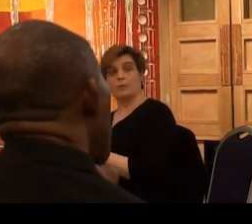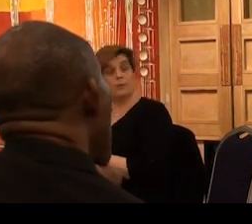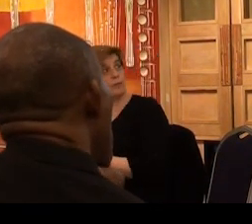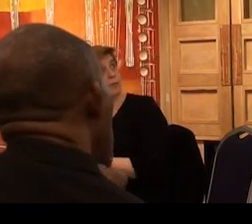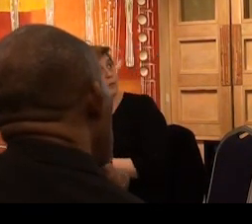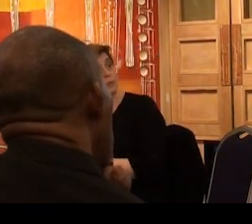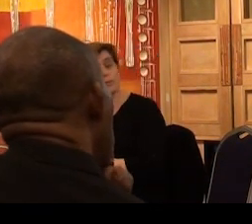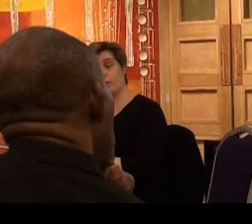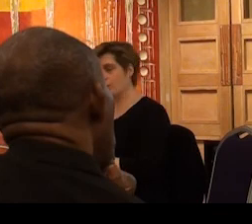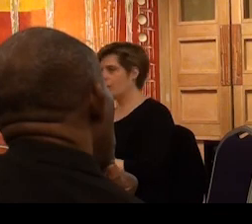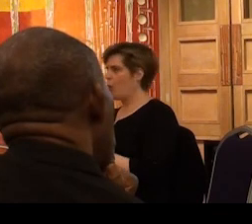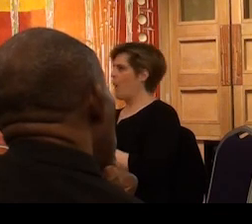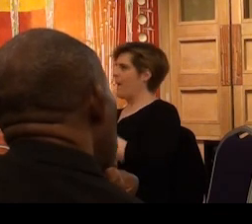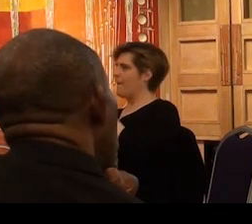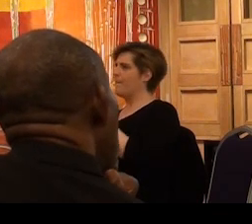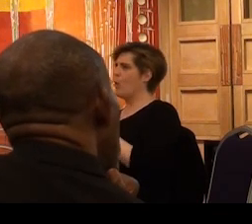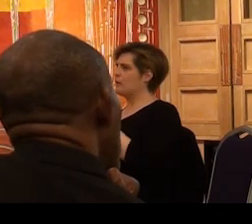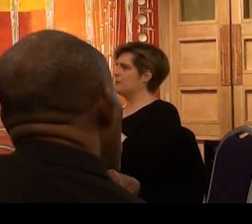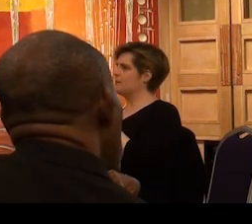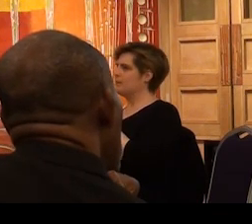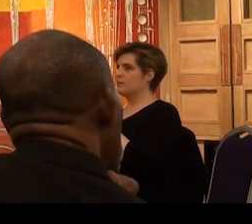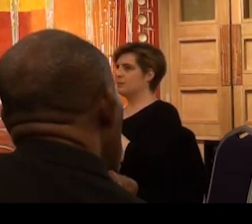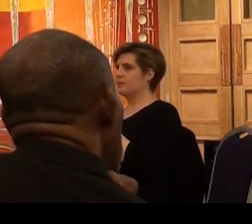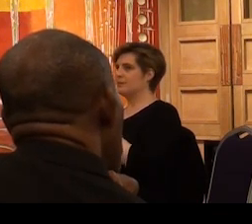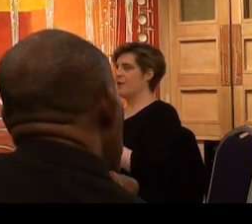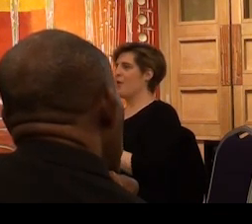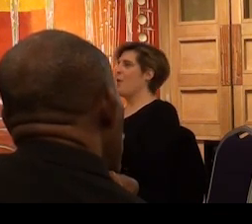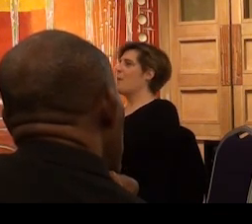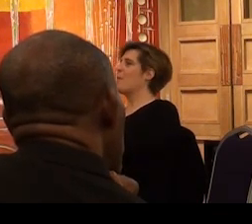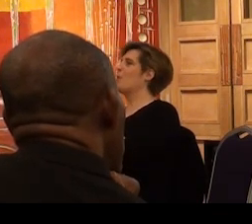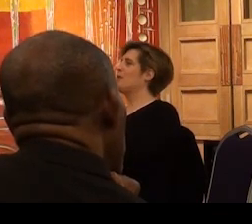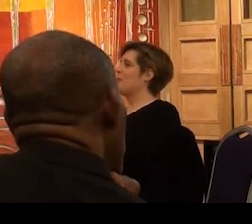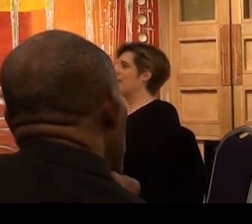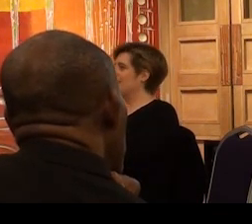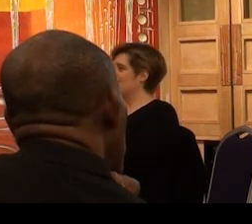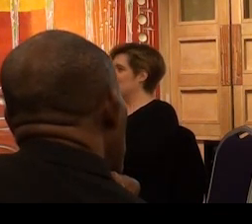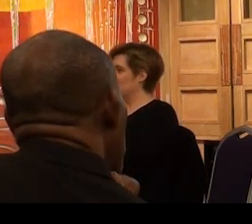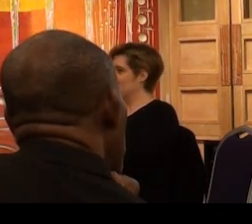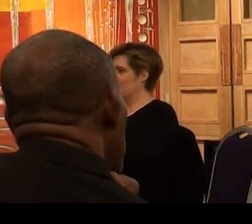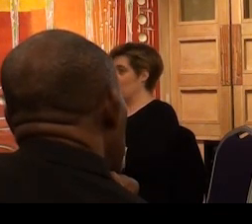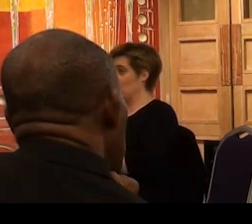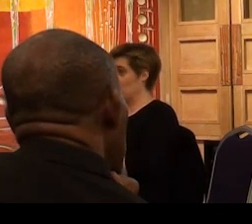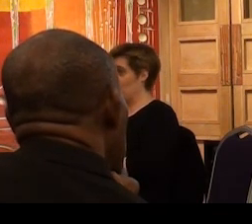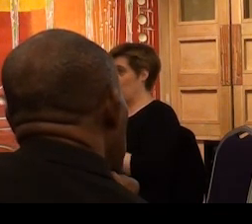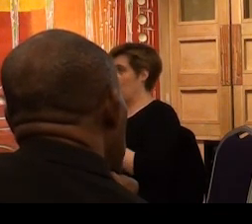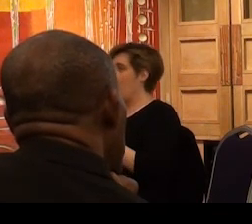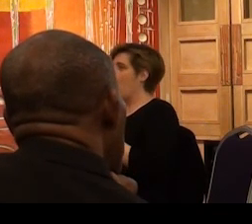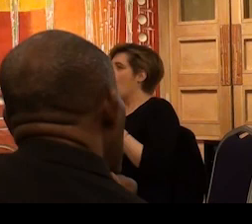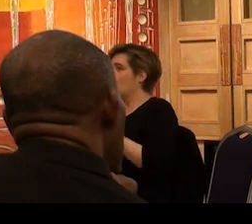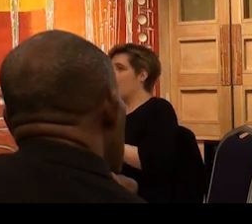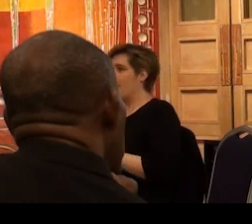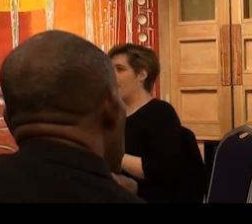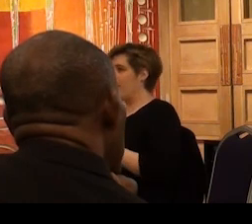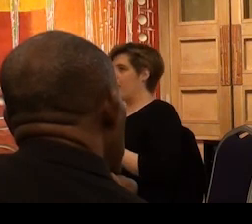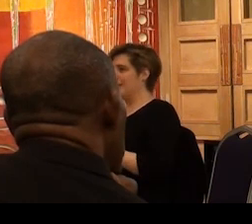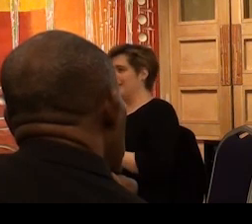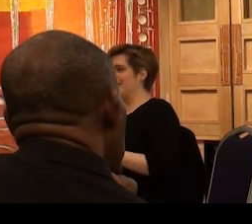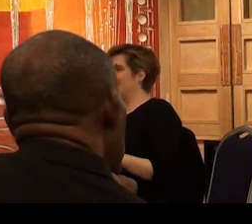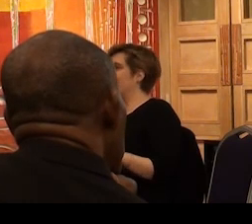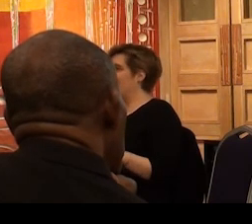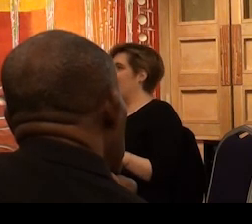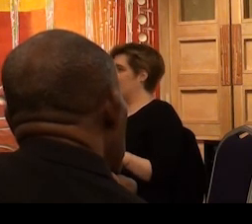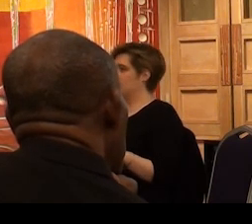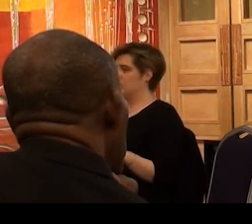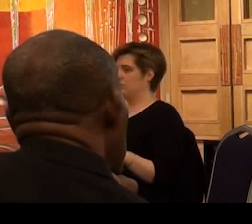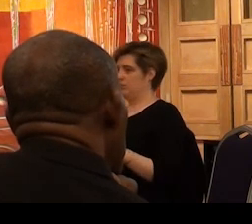I think an important message for schools, can I have 2 more minutes? I'm sorry, 1 more, is that actually lots of people see presenting behaviour and react